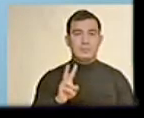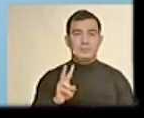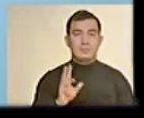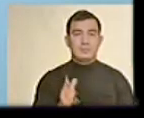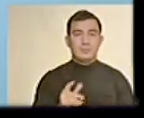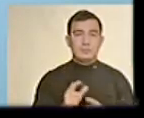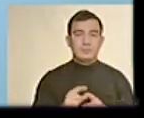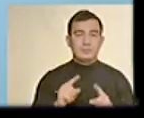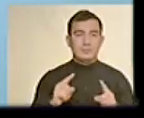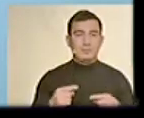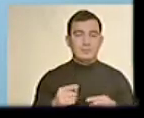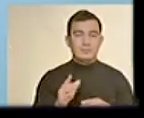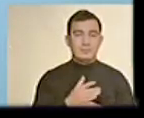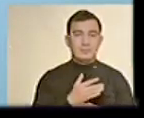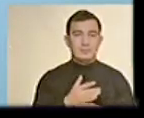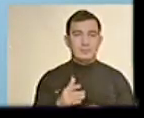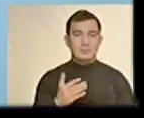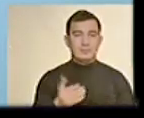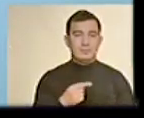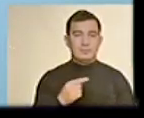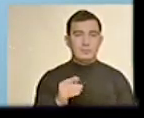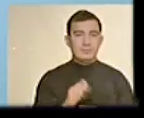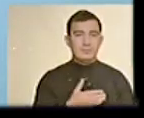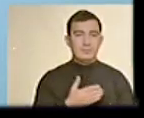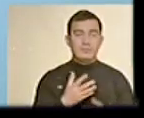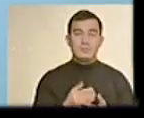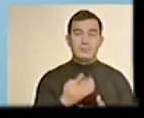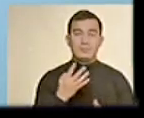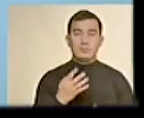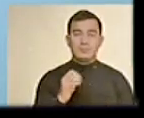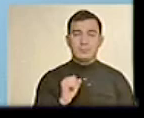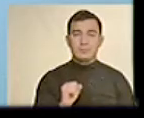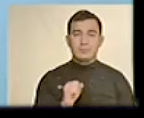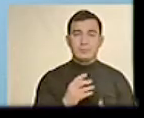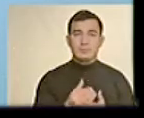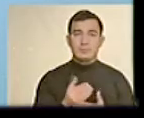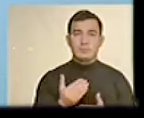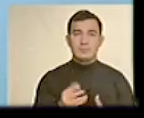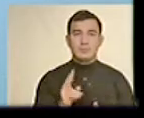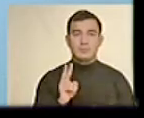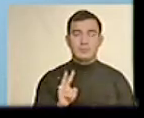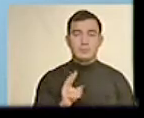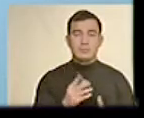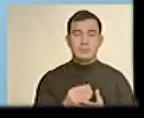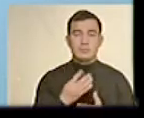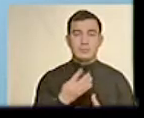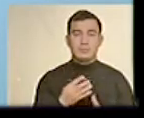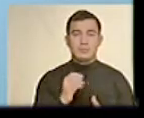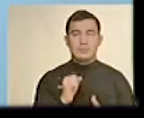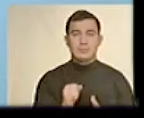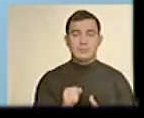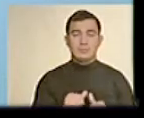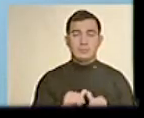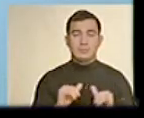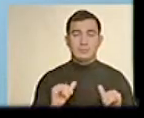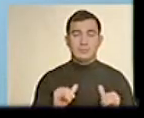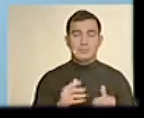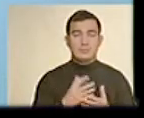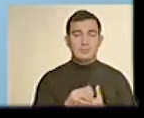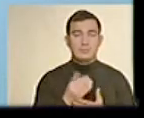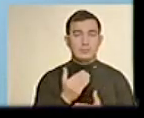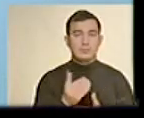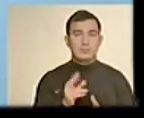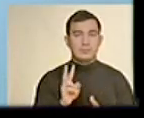bo'ladi. 4 a ning kvadrati. E'tibor bering, 4 a ko'paytmaning